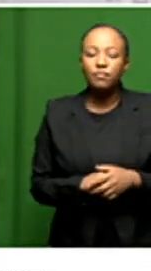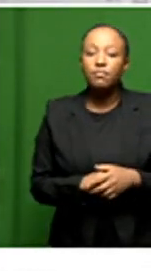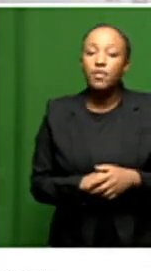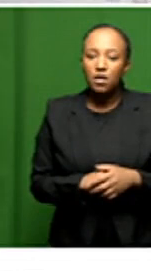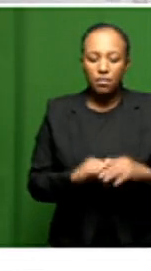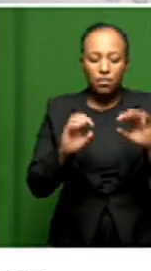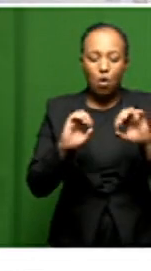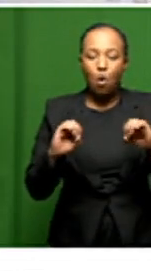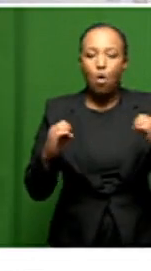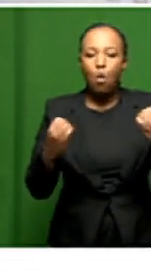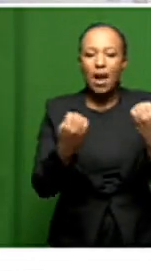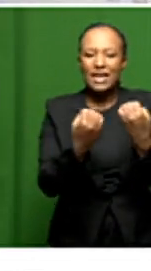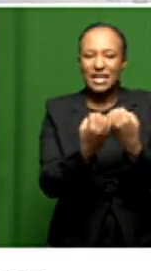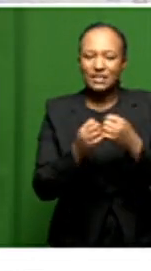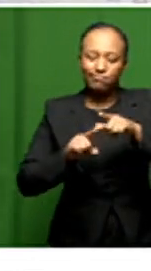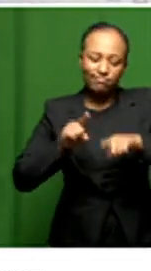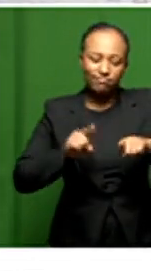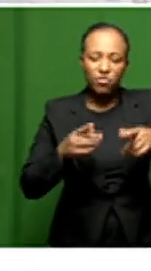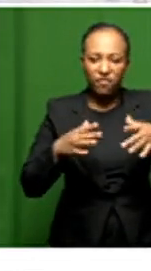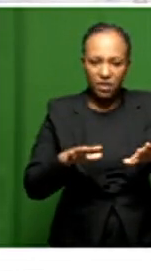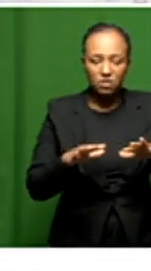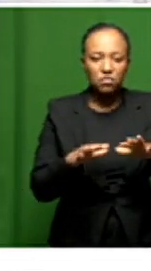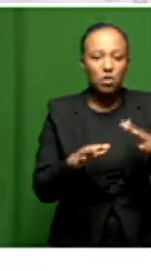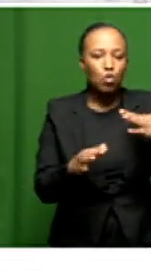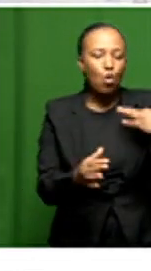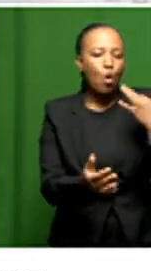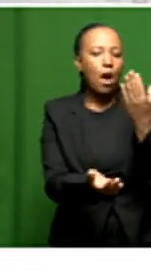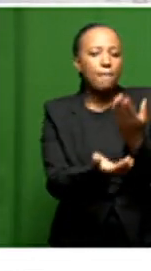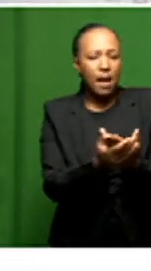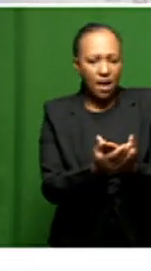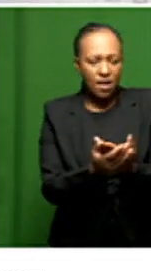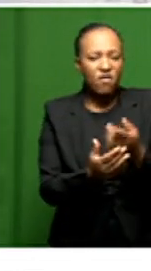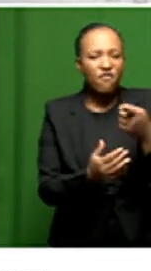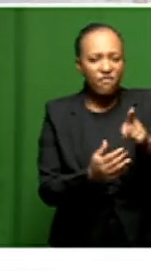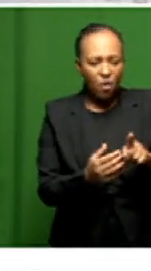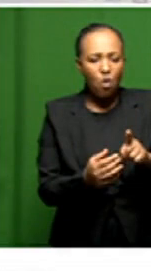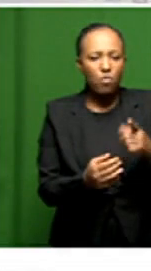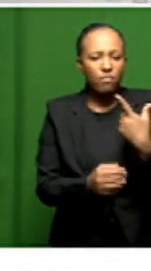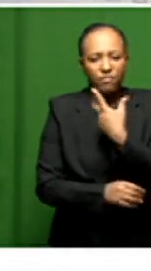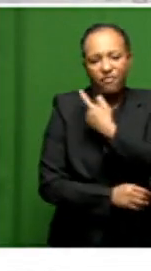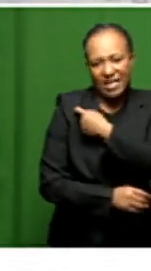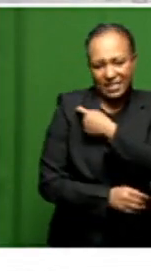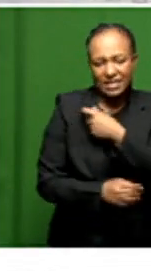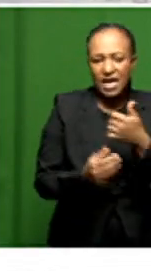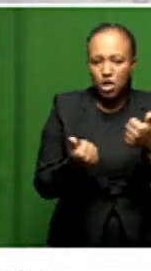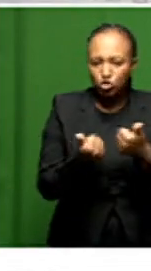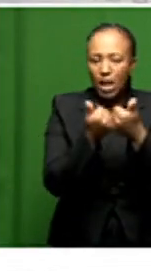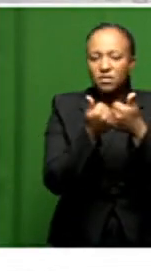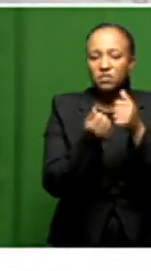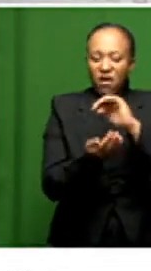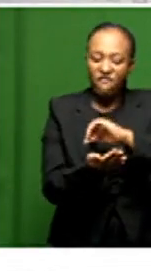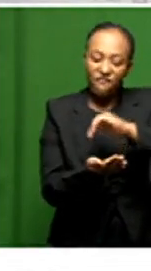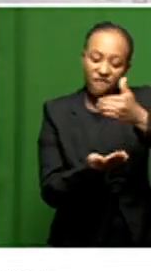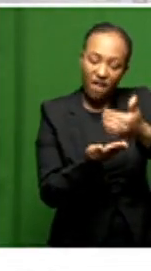the organizations that are being asked to apply for this vaccine challenge